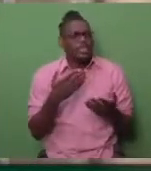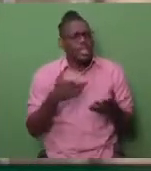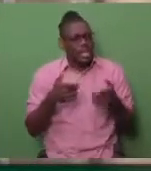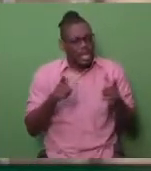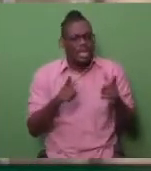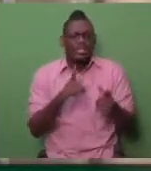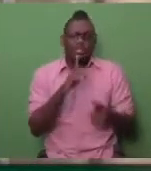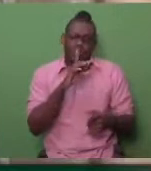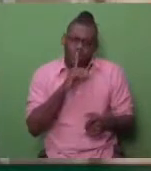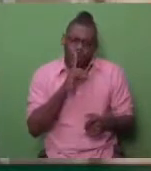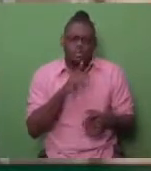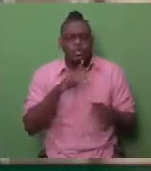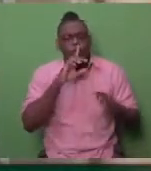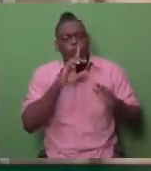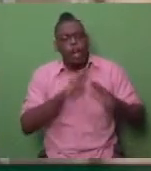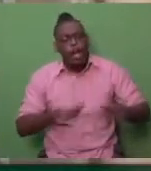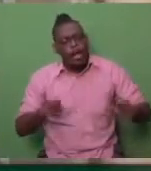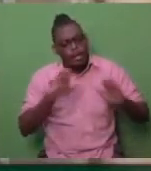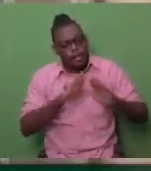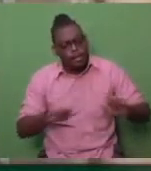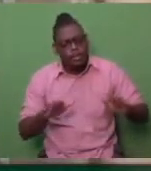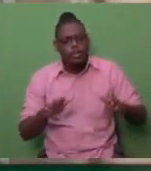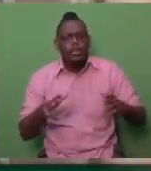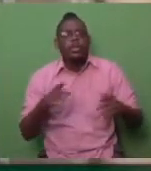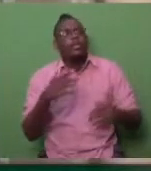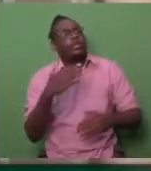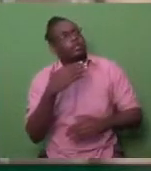So that means that 50% of all these lands